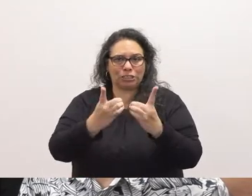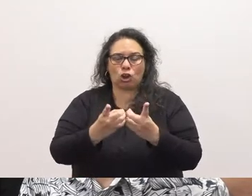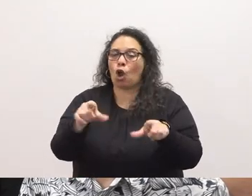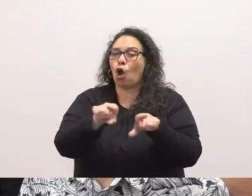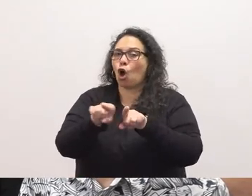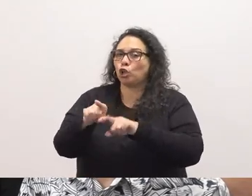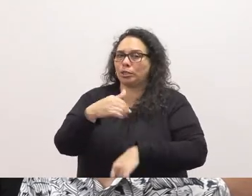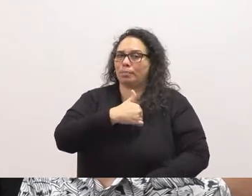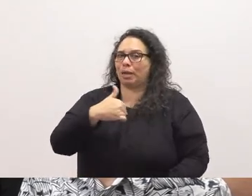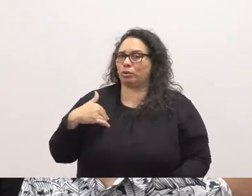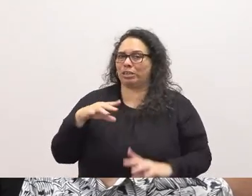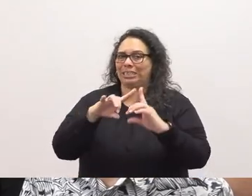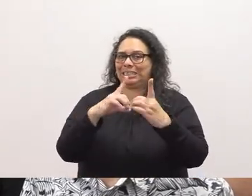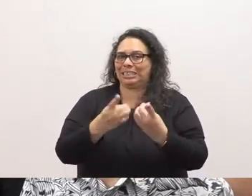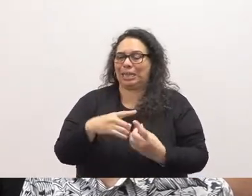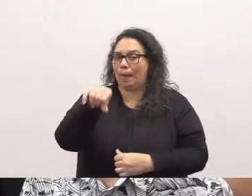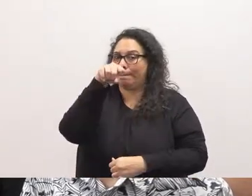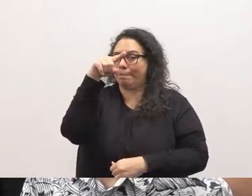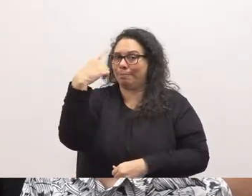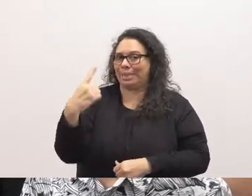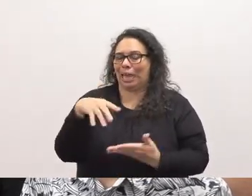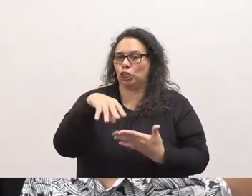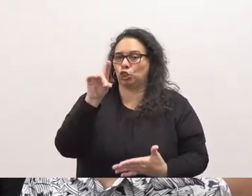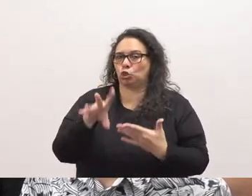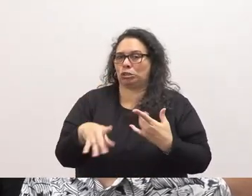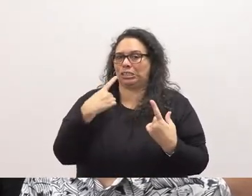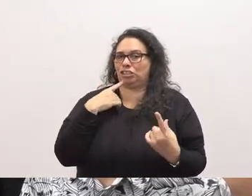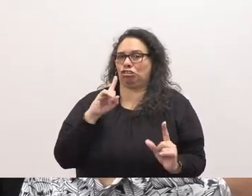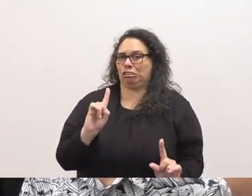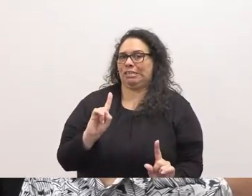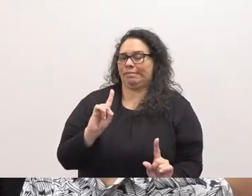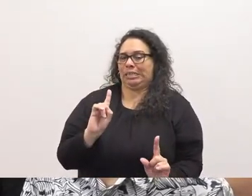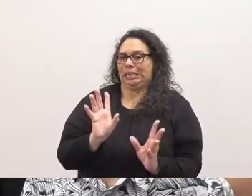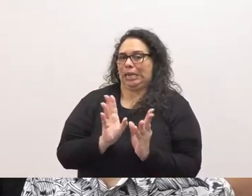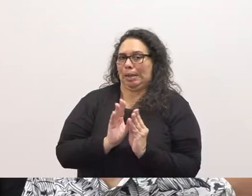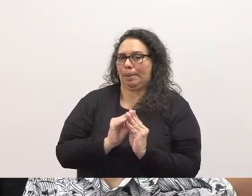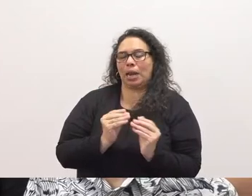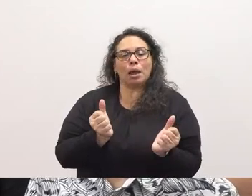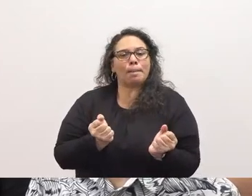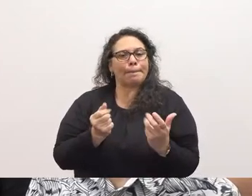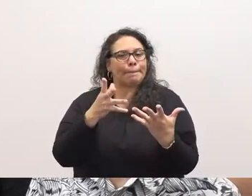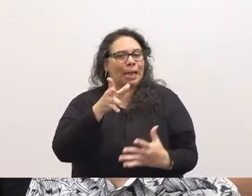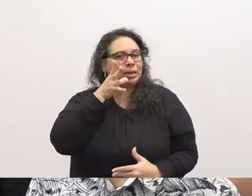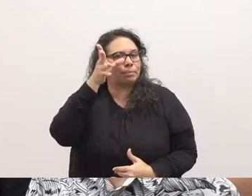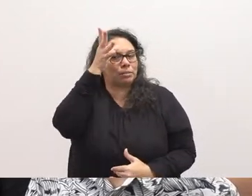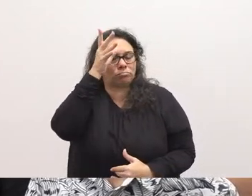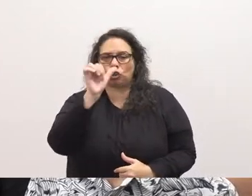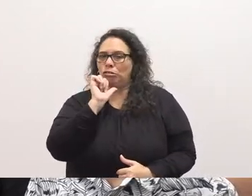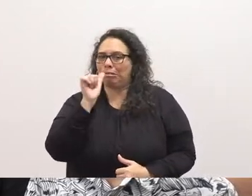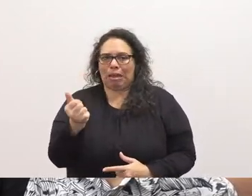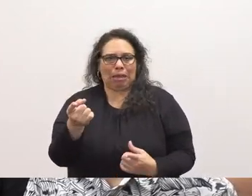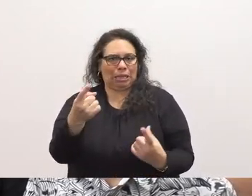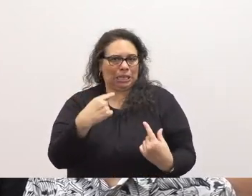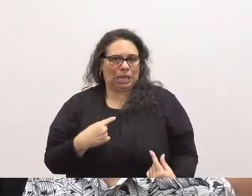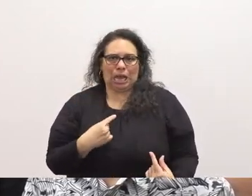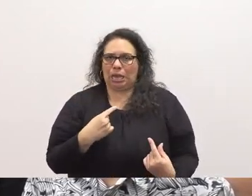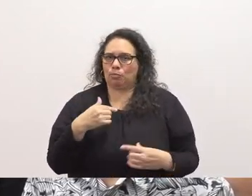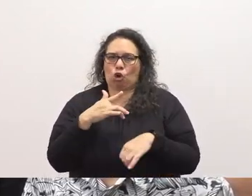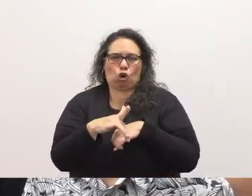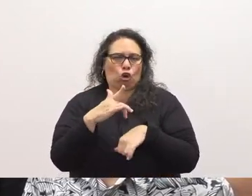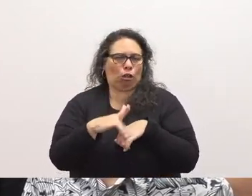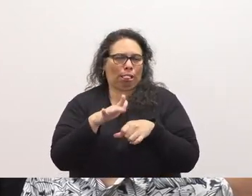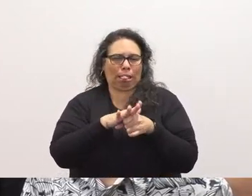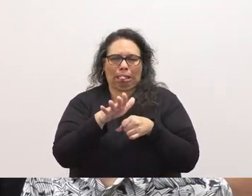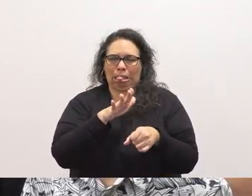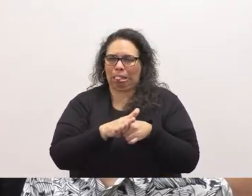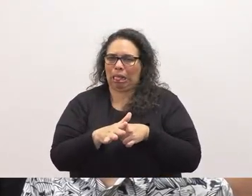also a member of the district's Black Student Achievement Initiative Committee. Many parents could not get here early enough to make public comments. I'm speaking